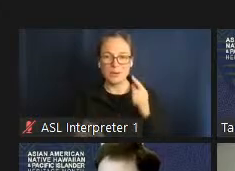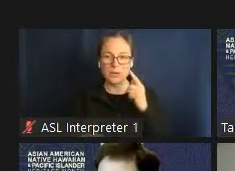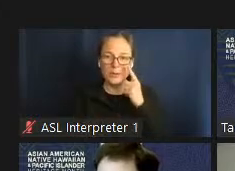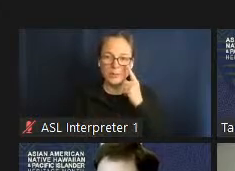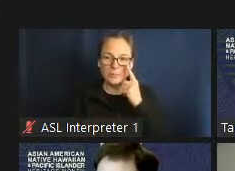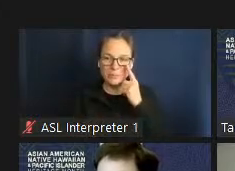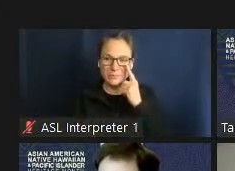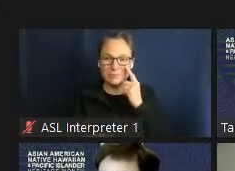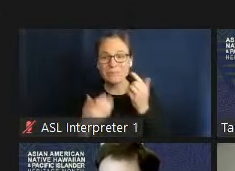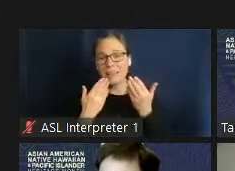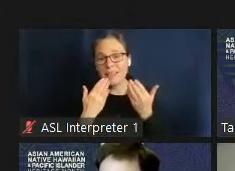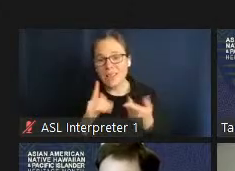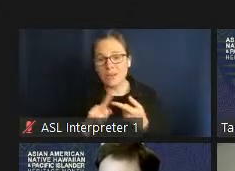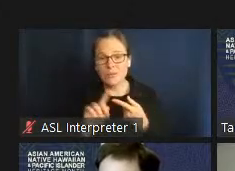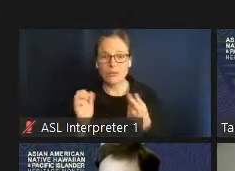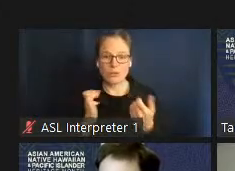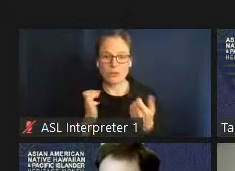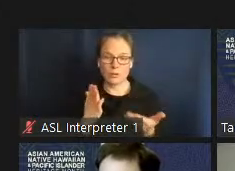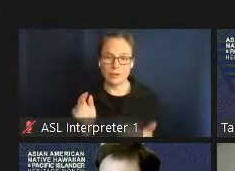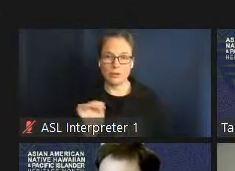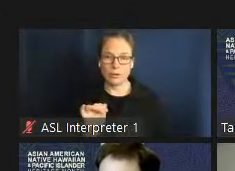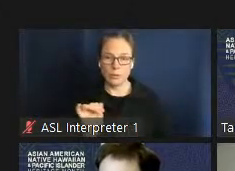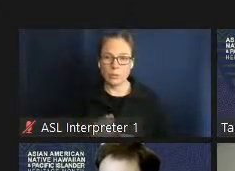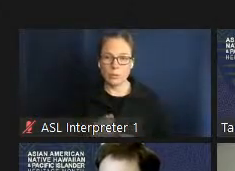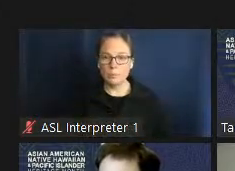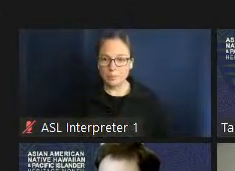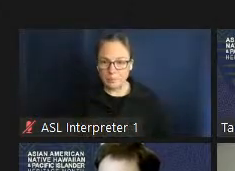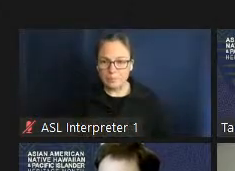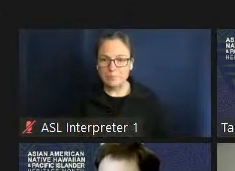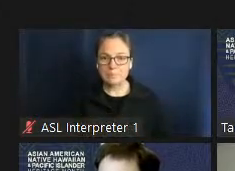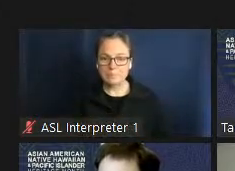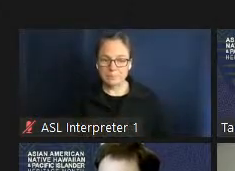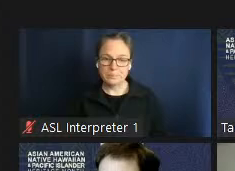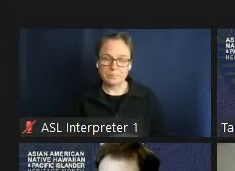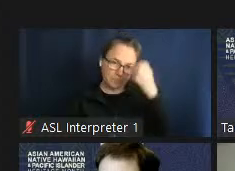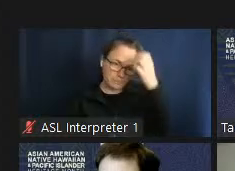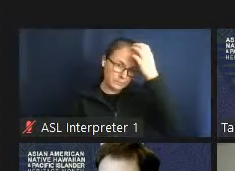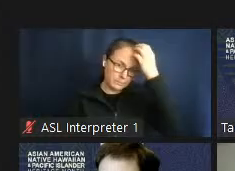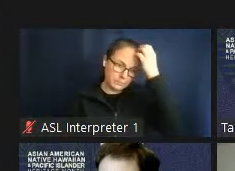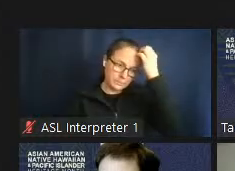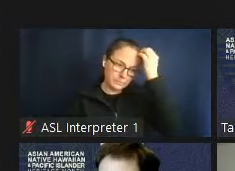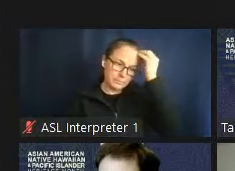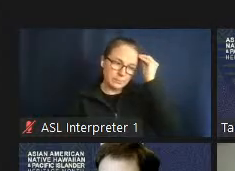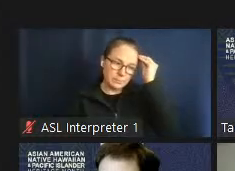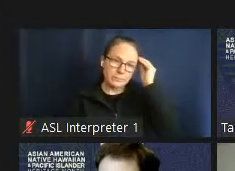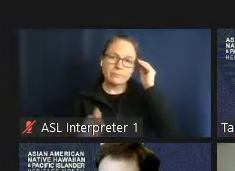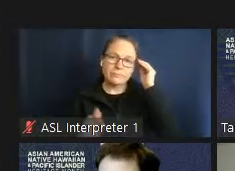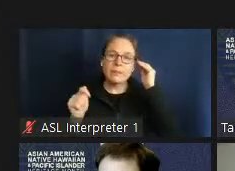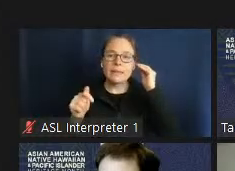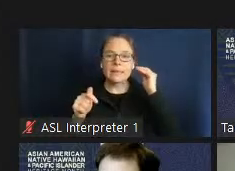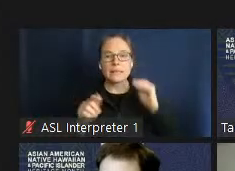your service with the county in this important role.